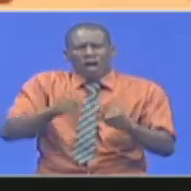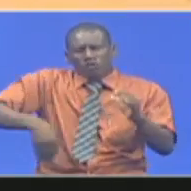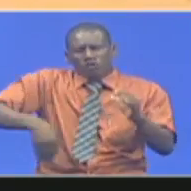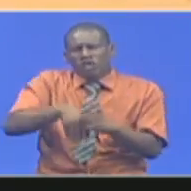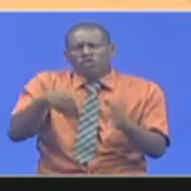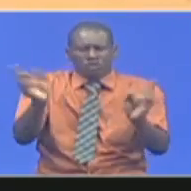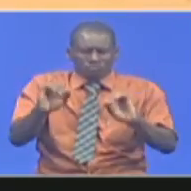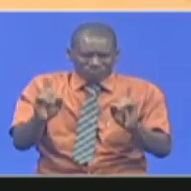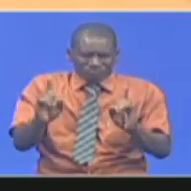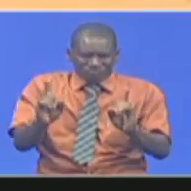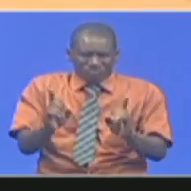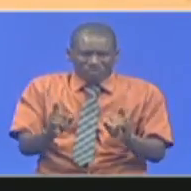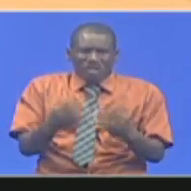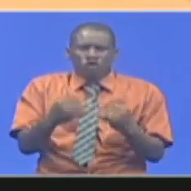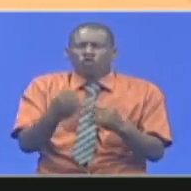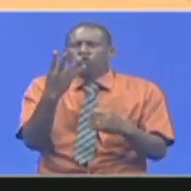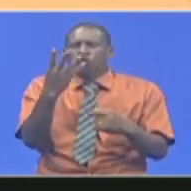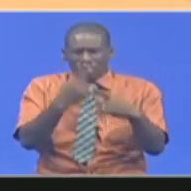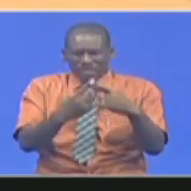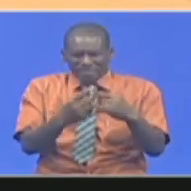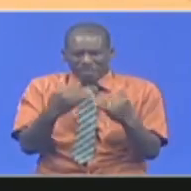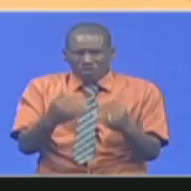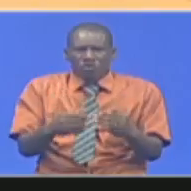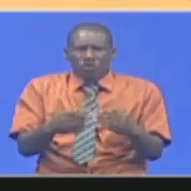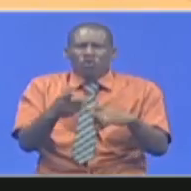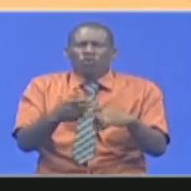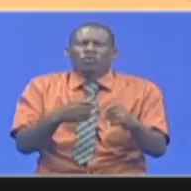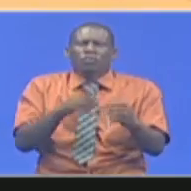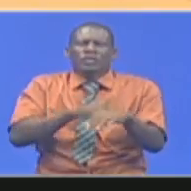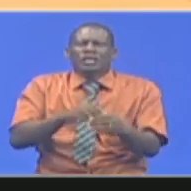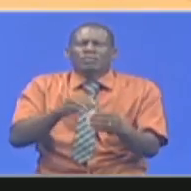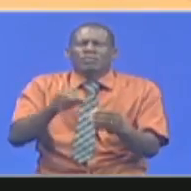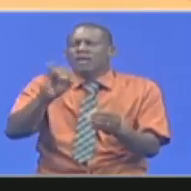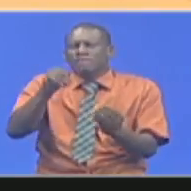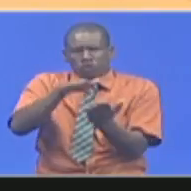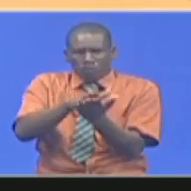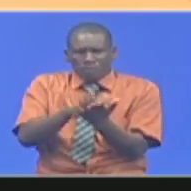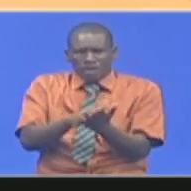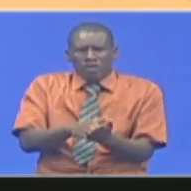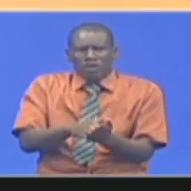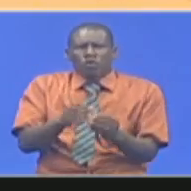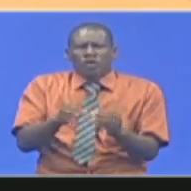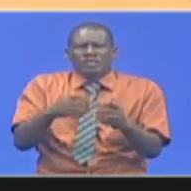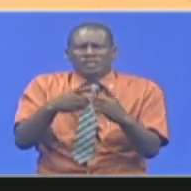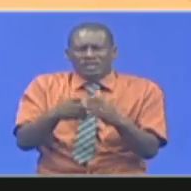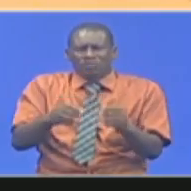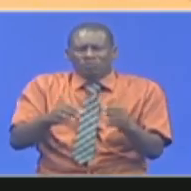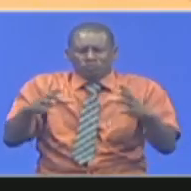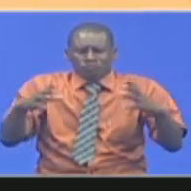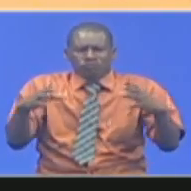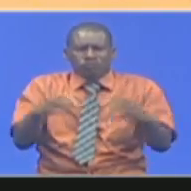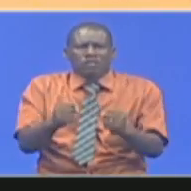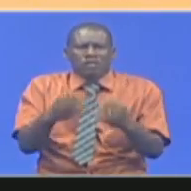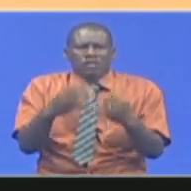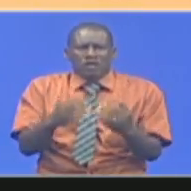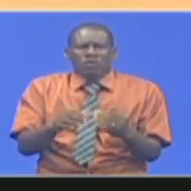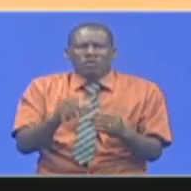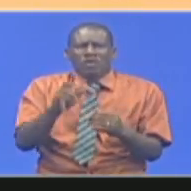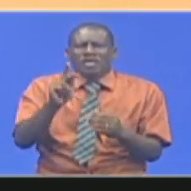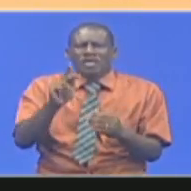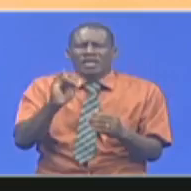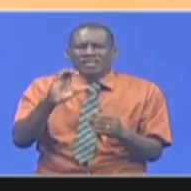been 4 years since Imperial Bank was placed under receivership, and now KDIC says that going forward, it is working to resolve distressed banks